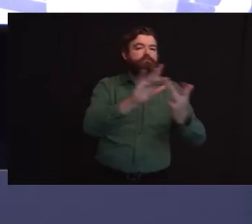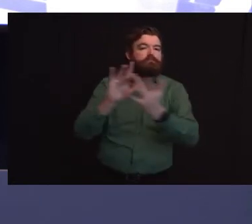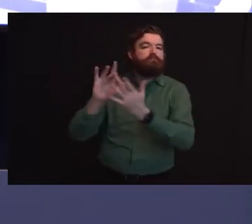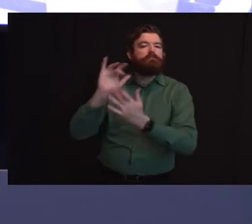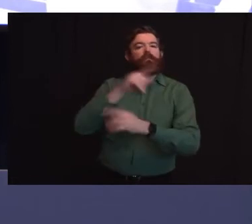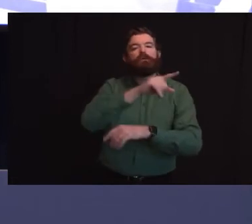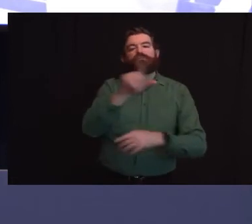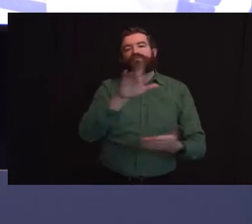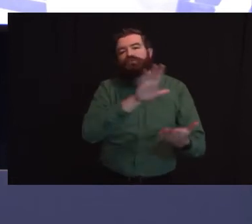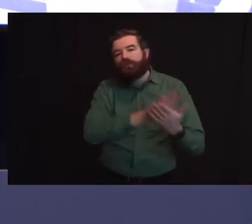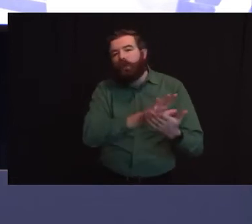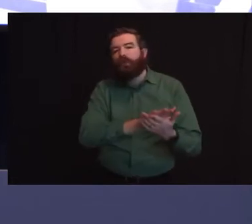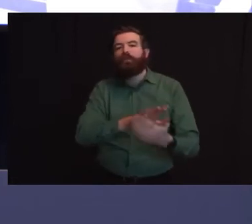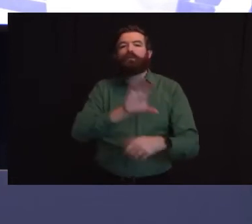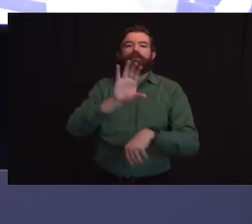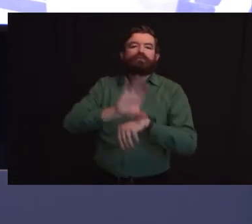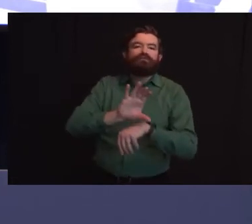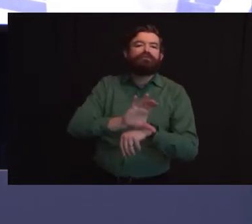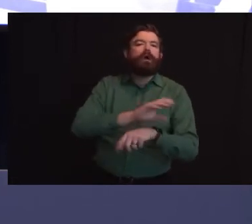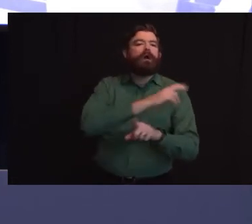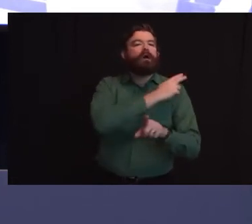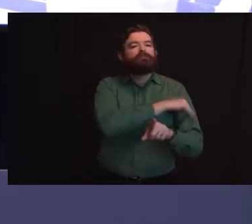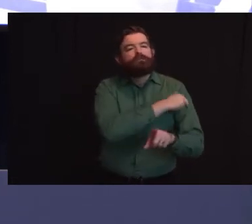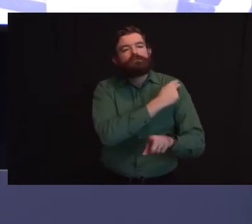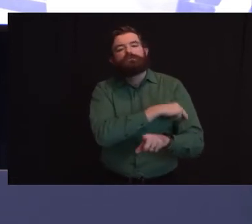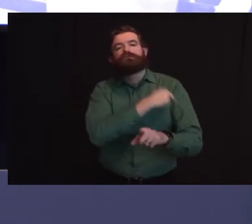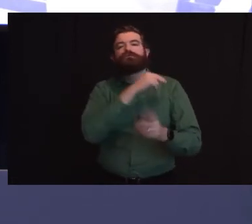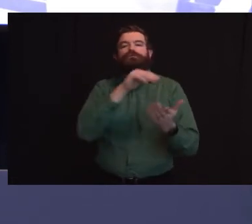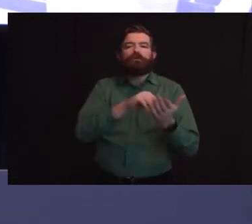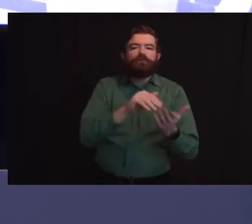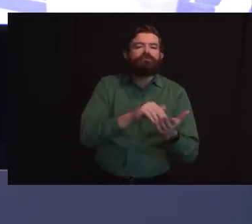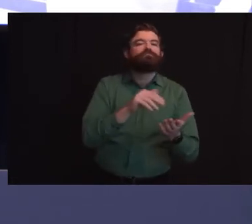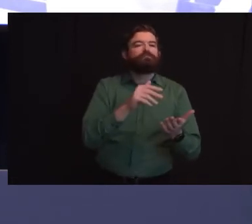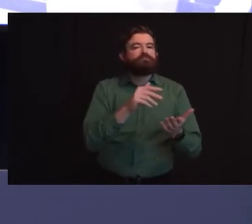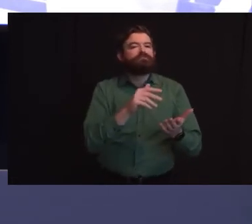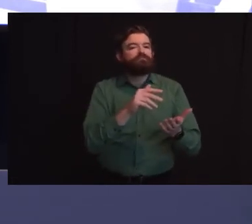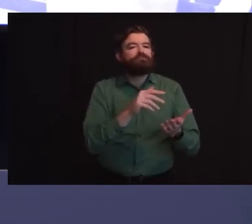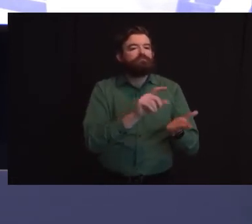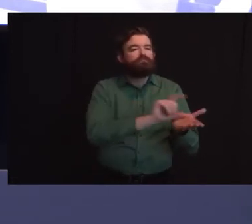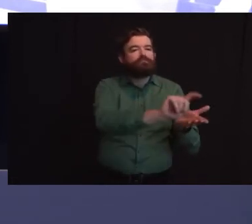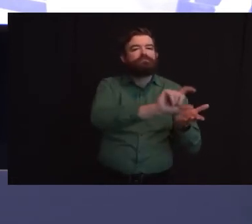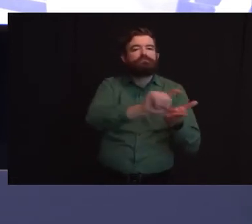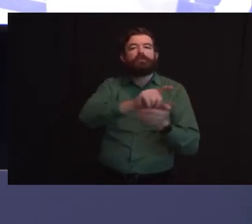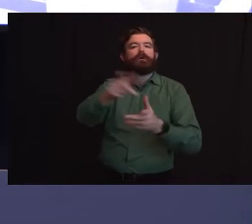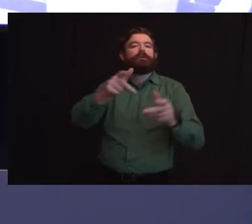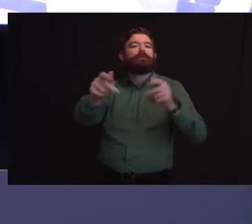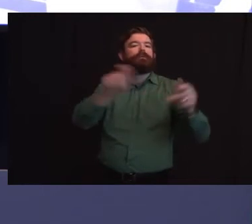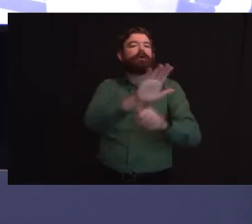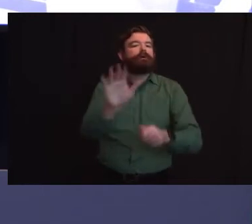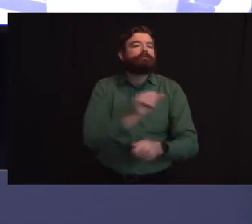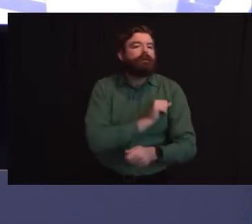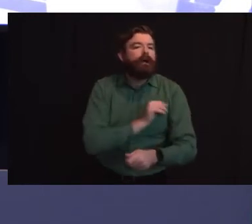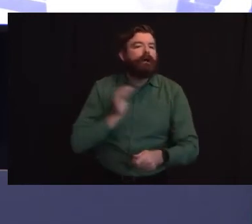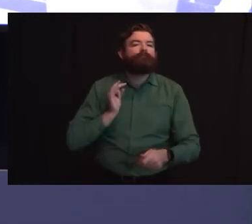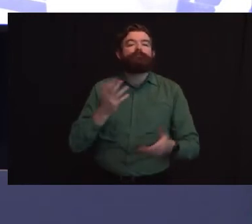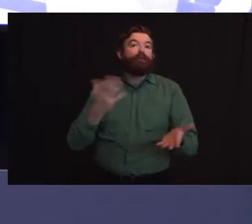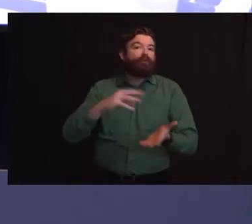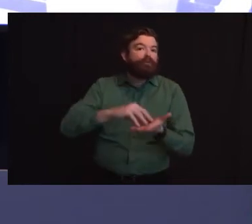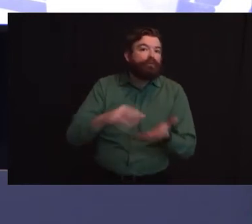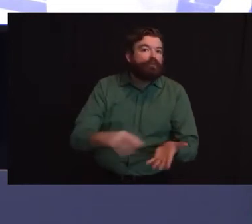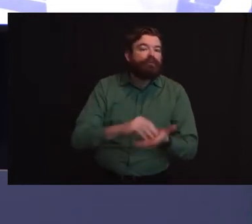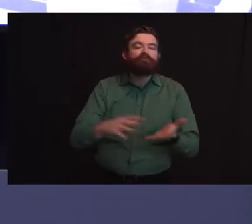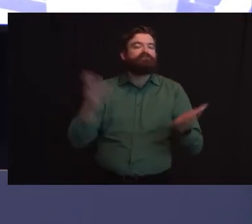Even with the rollout of vaccine, we still need everyone to double down on precautionary measures to stop the spread of the